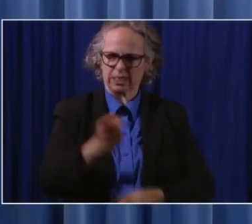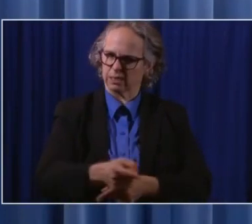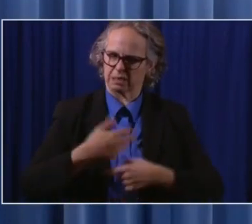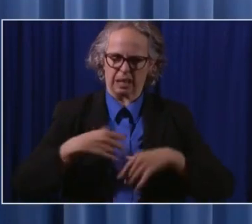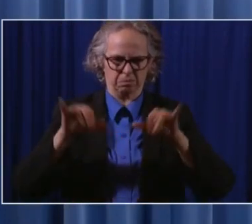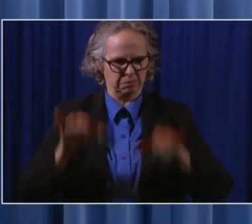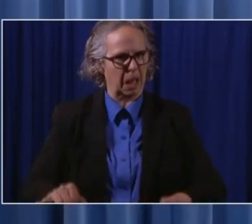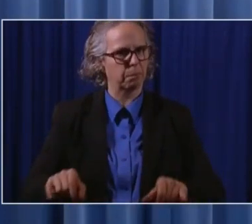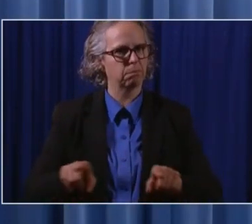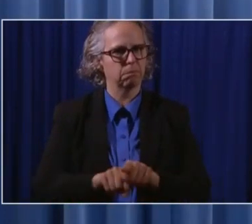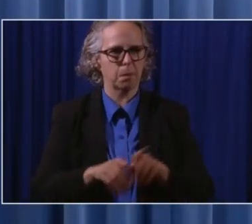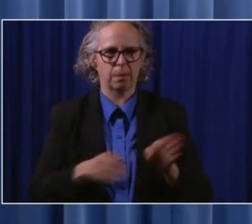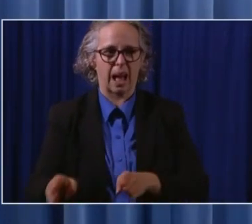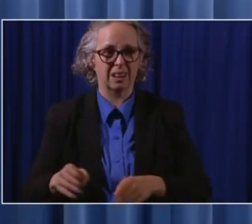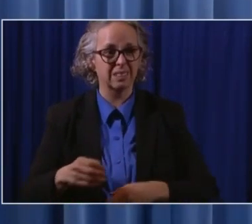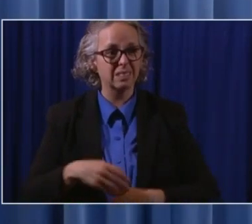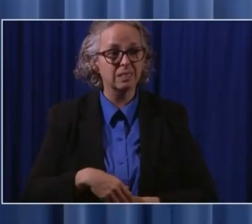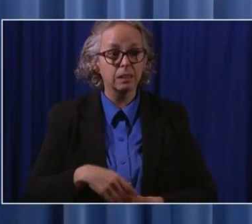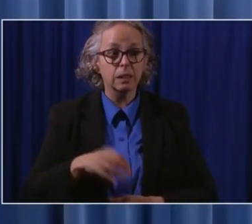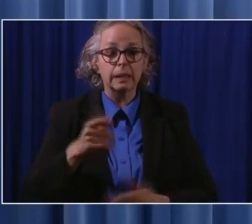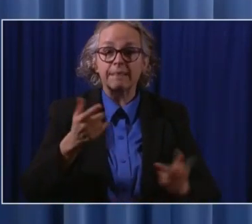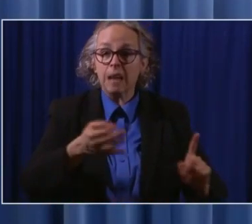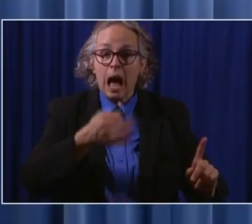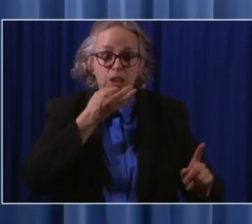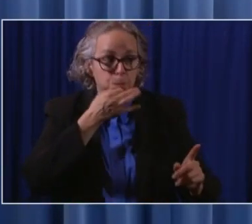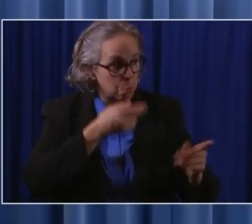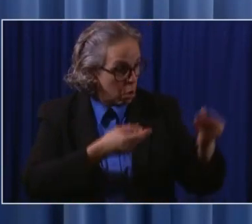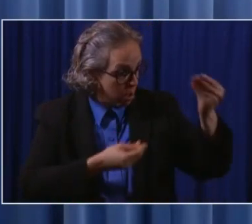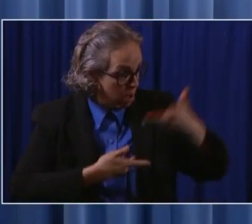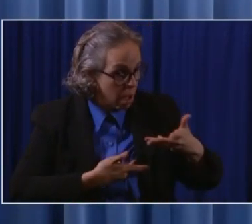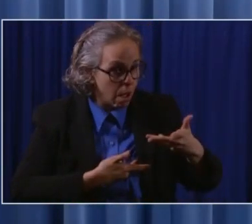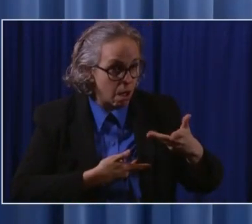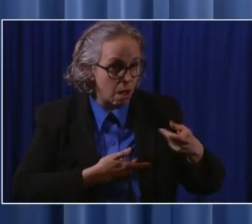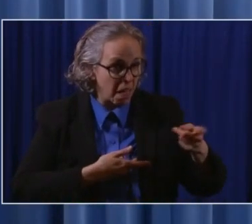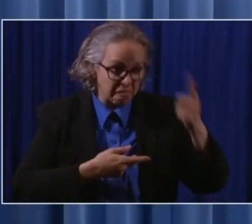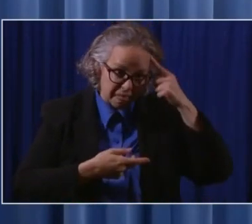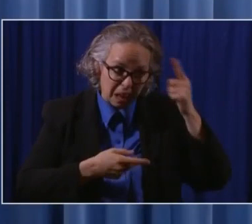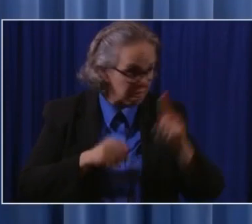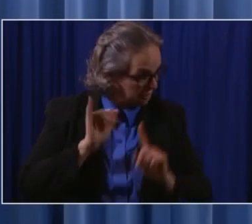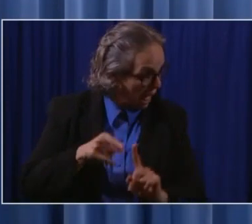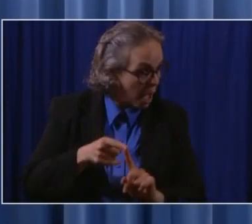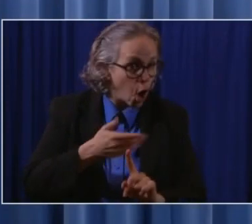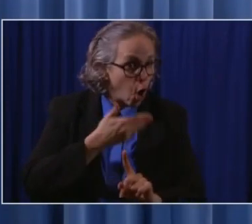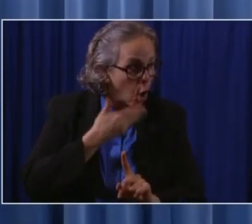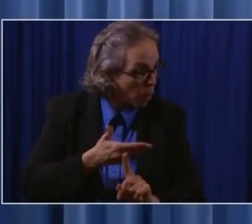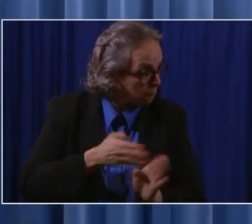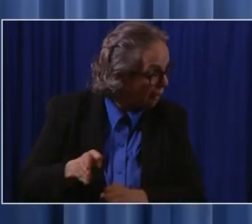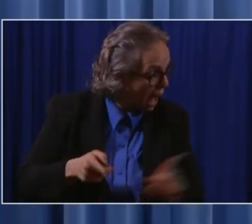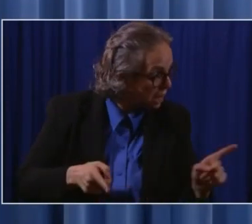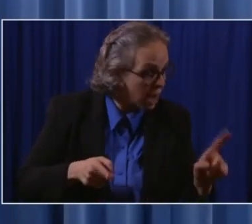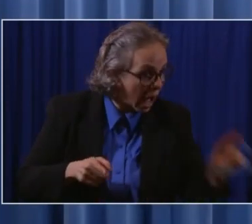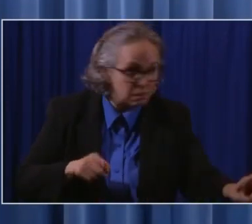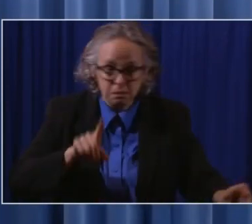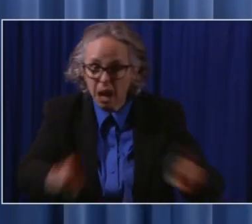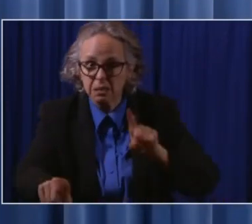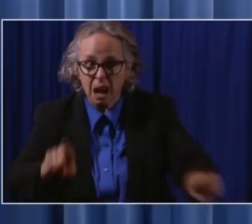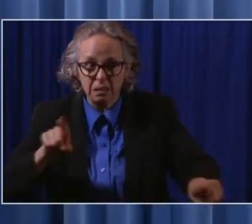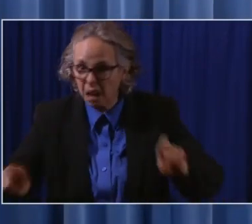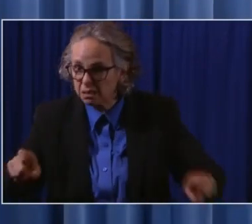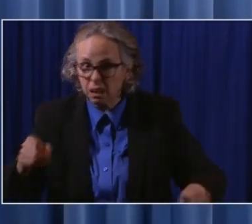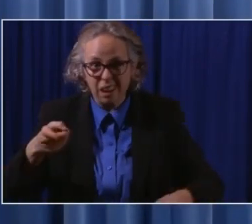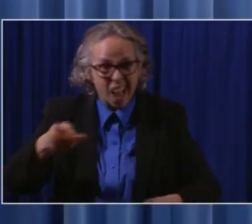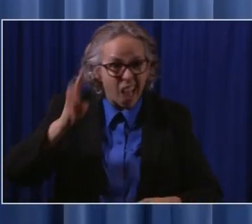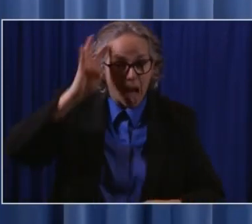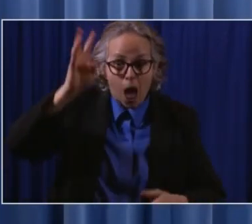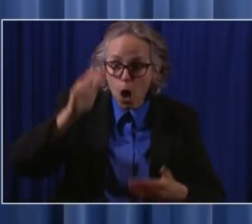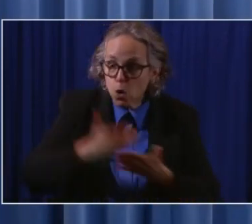to, or every expert that is around in the world, thinks that we can do. If we have any other ways of doing it, I'd love to hear it, and